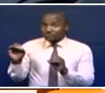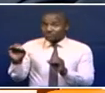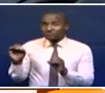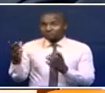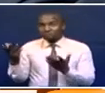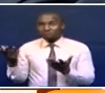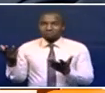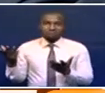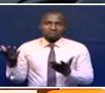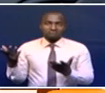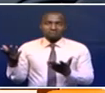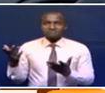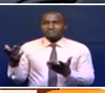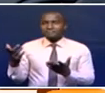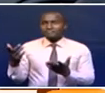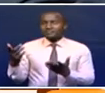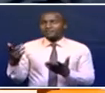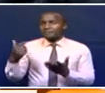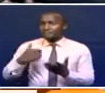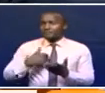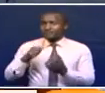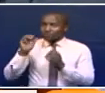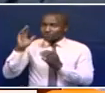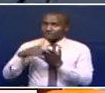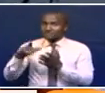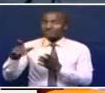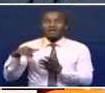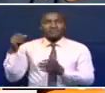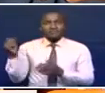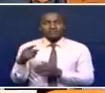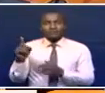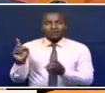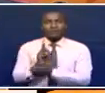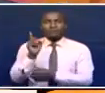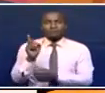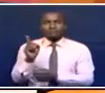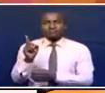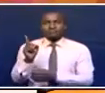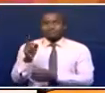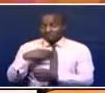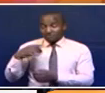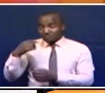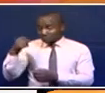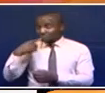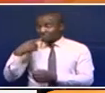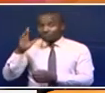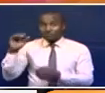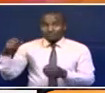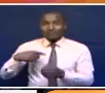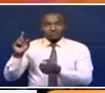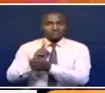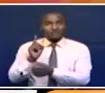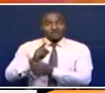me the other day from my constituent and said, I will be sending you every month 1 shilling. And remember, that's how my